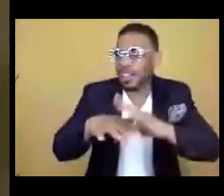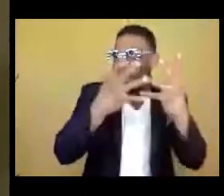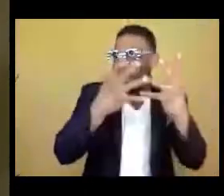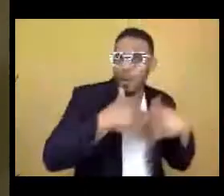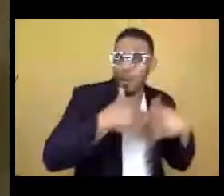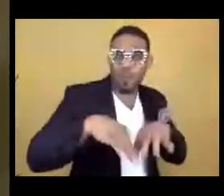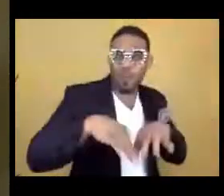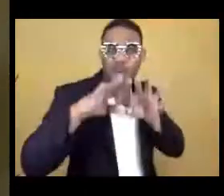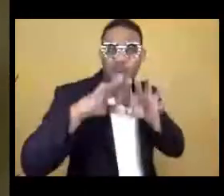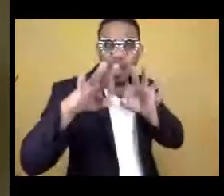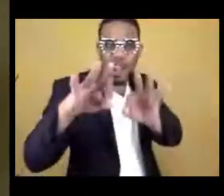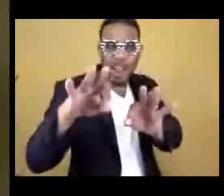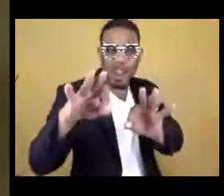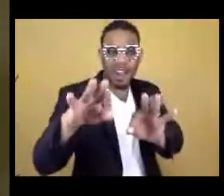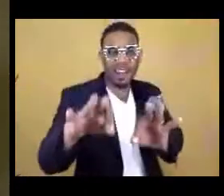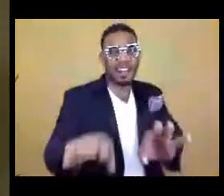in